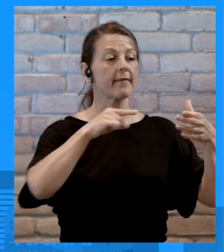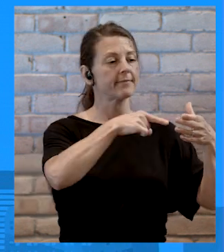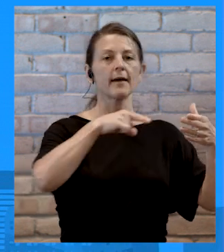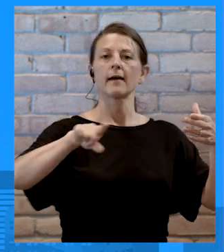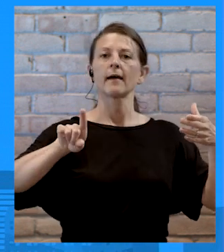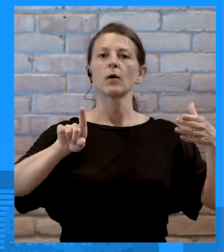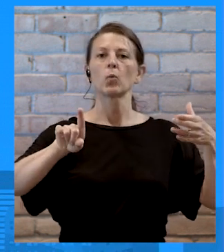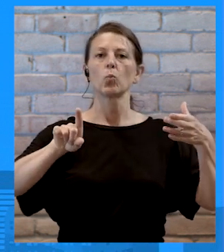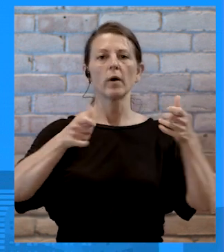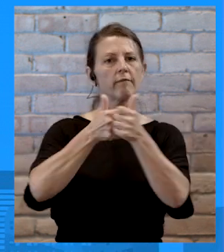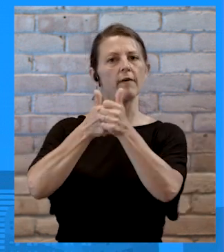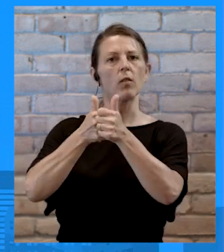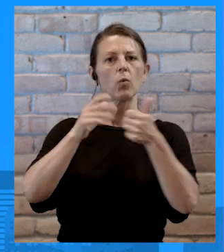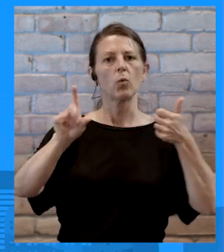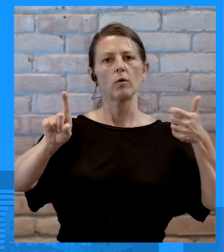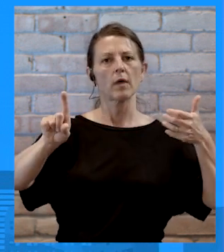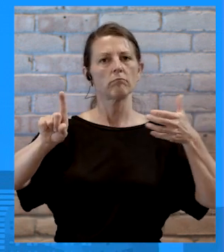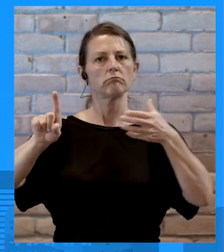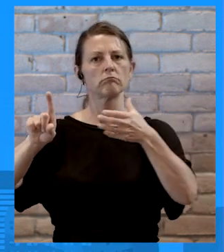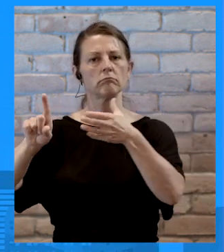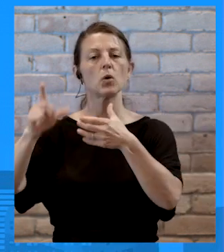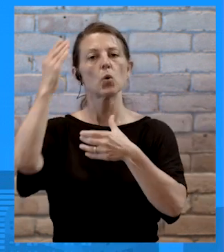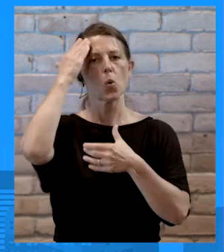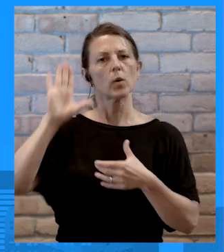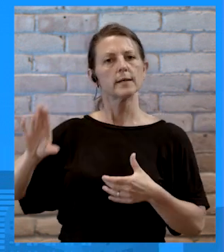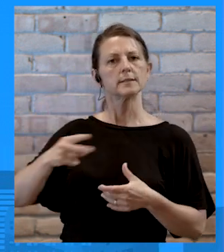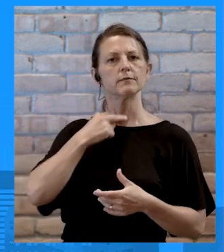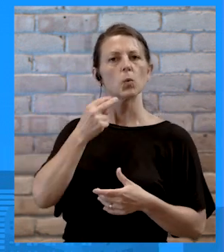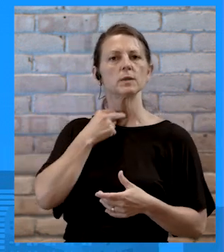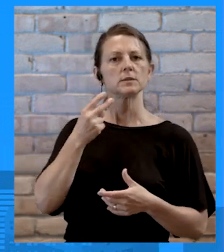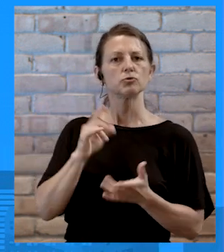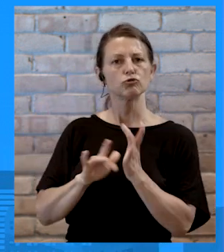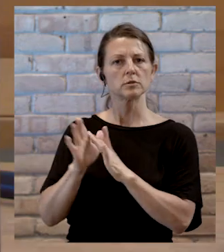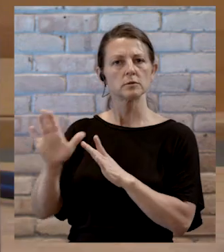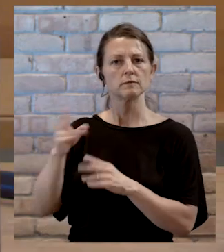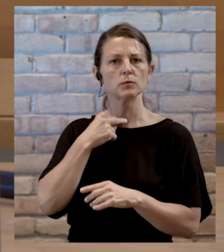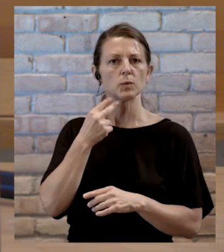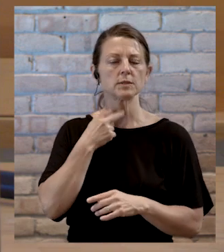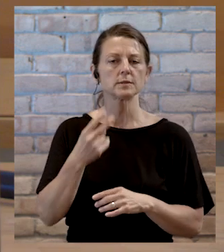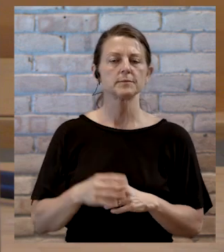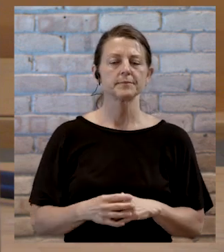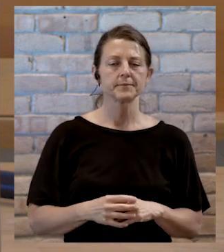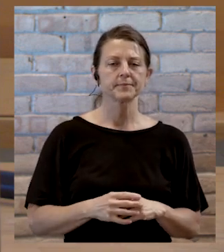they know his voice.